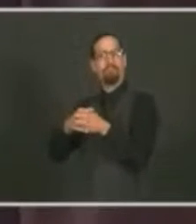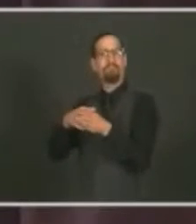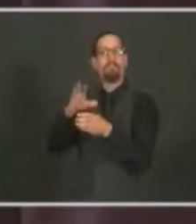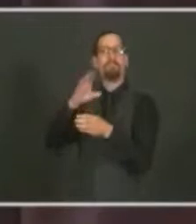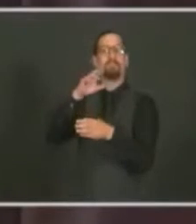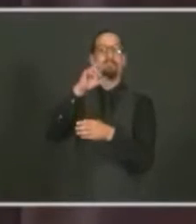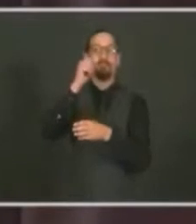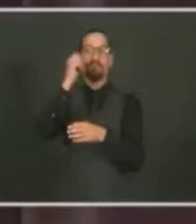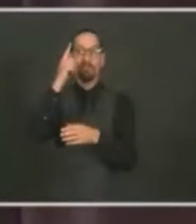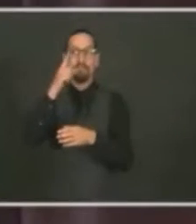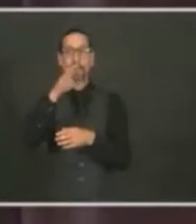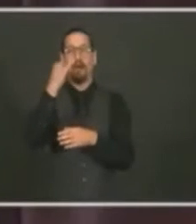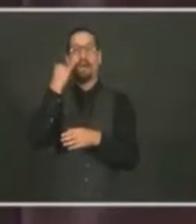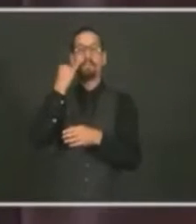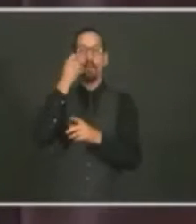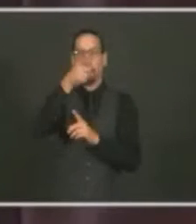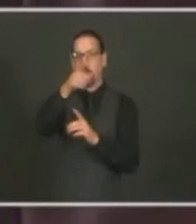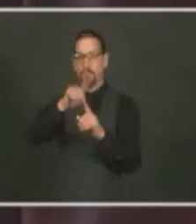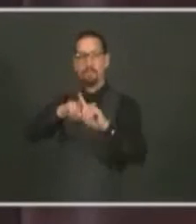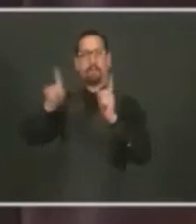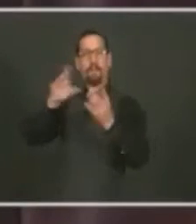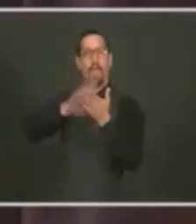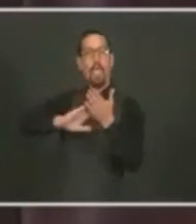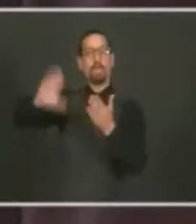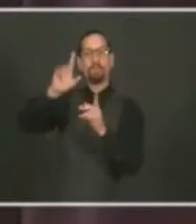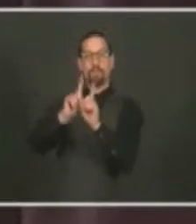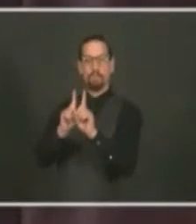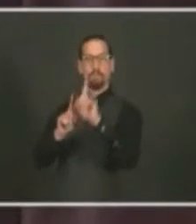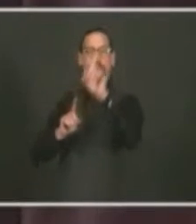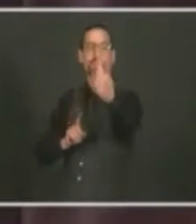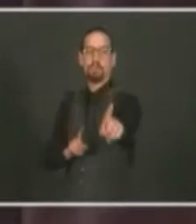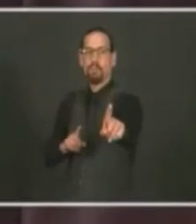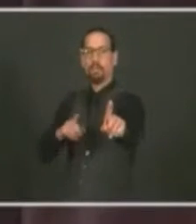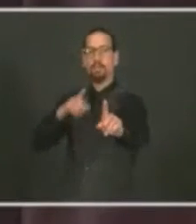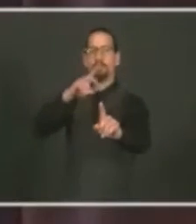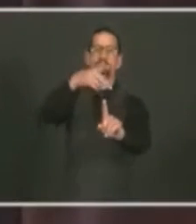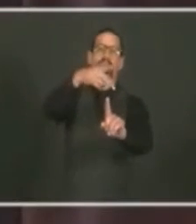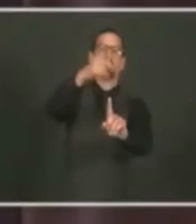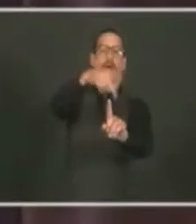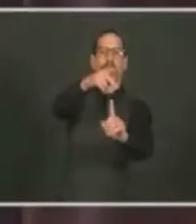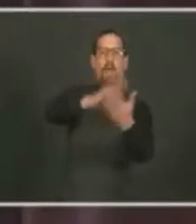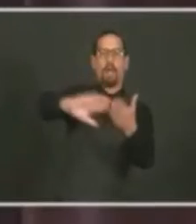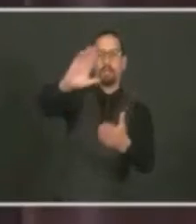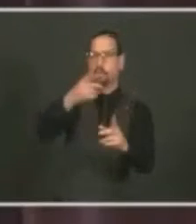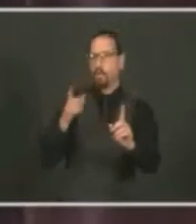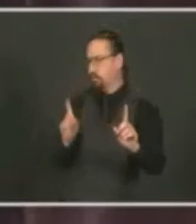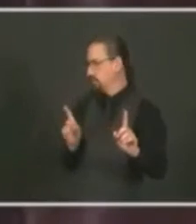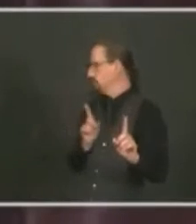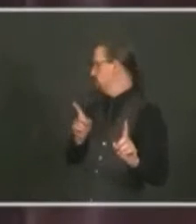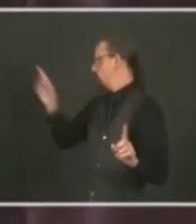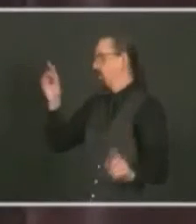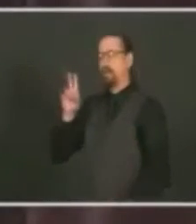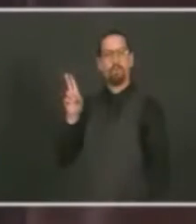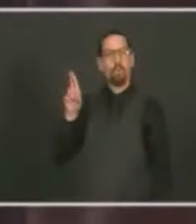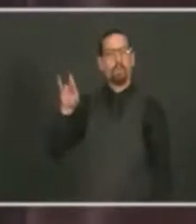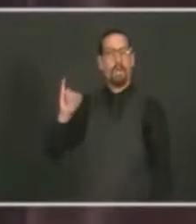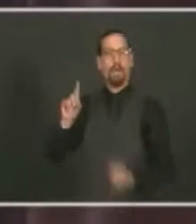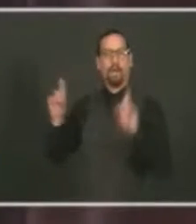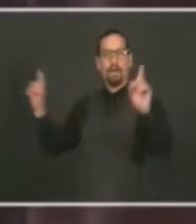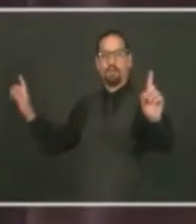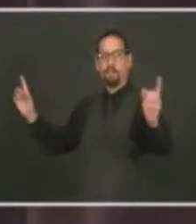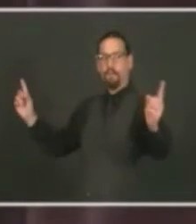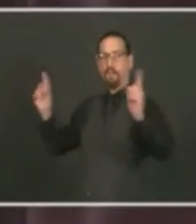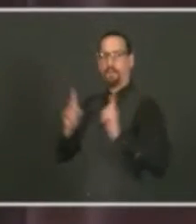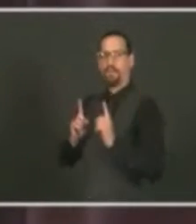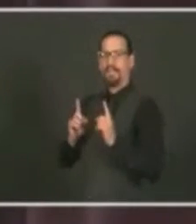that young people are socializing, the groups are just too large. They just are having too much social engagement with people